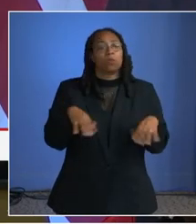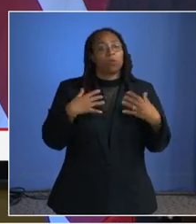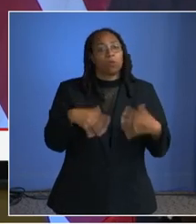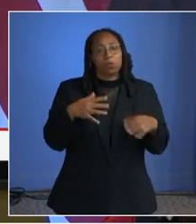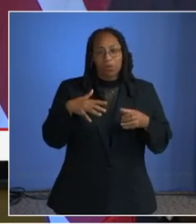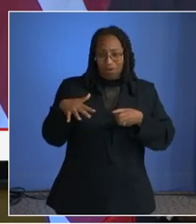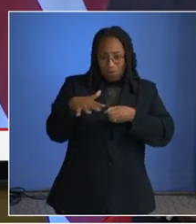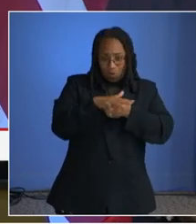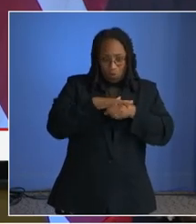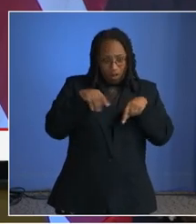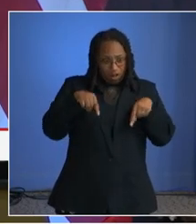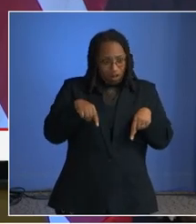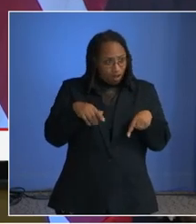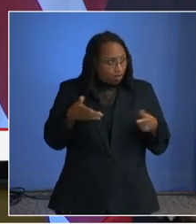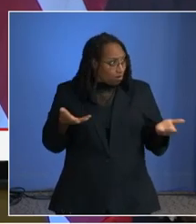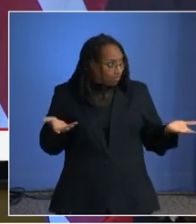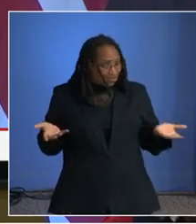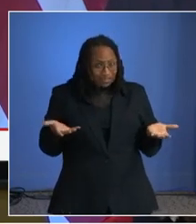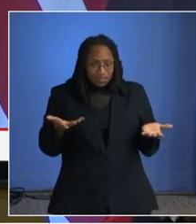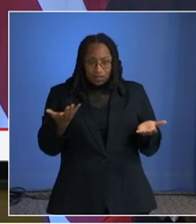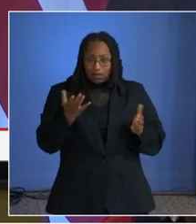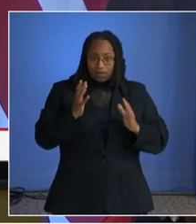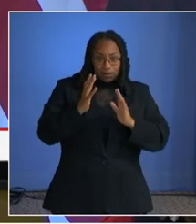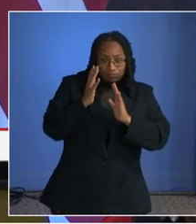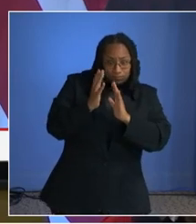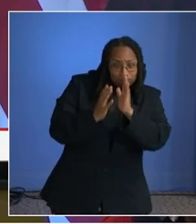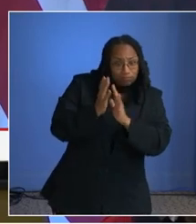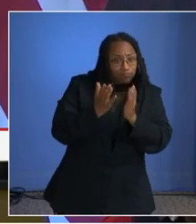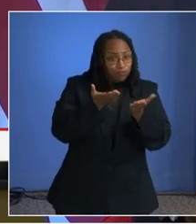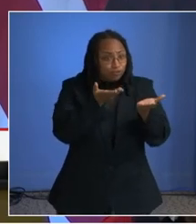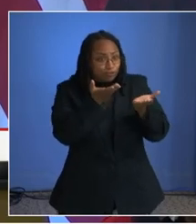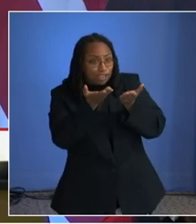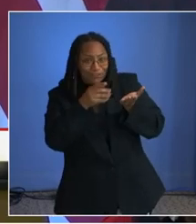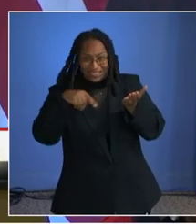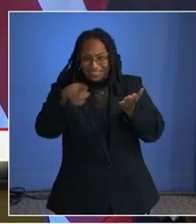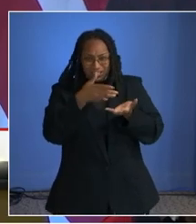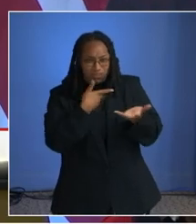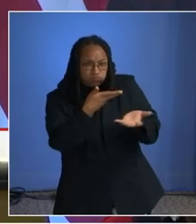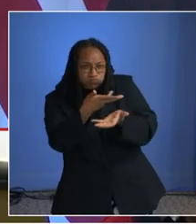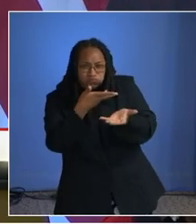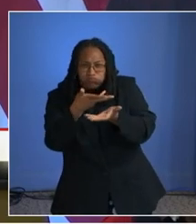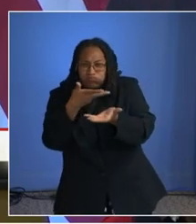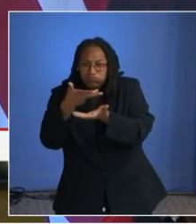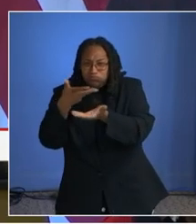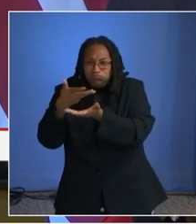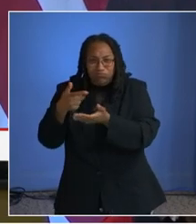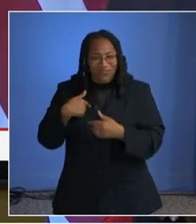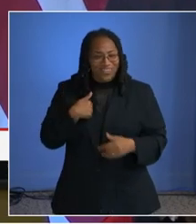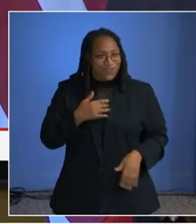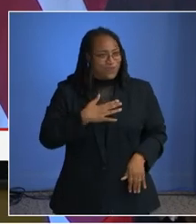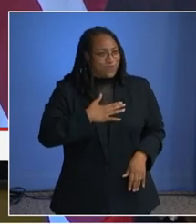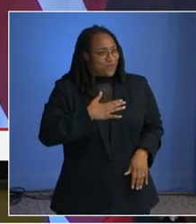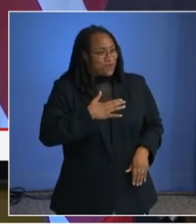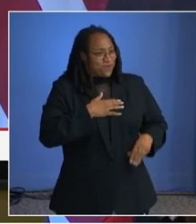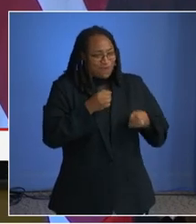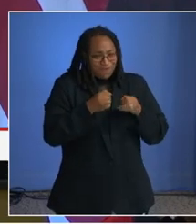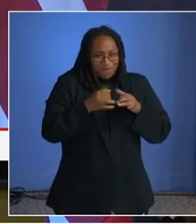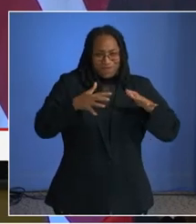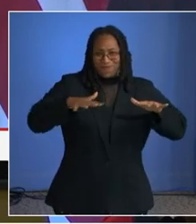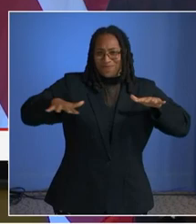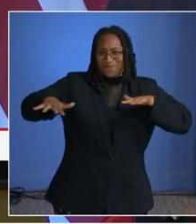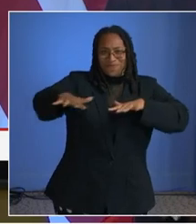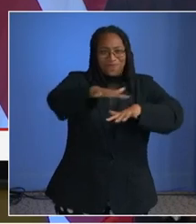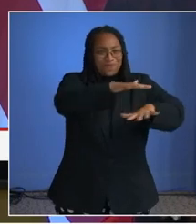in person. And we're very proud that even in the most difficult of COVID times, we never missed a